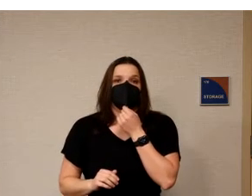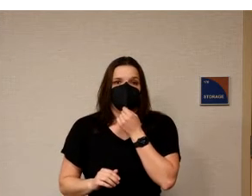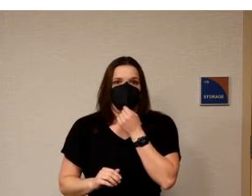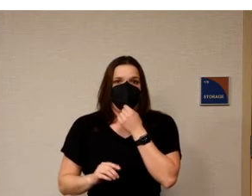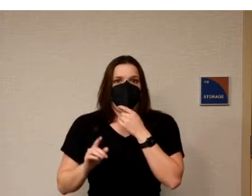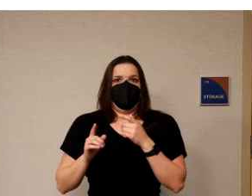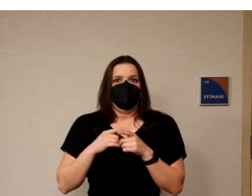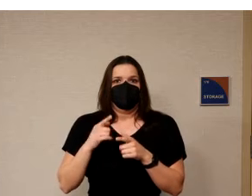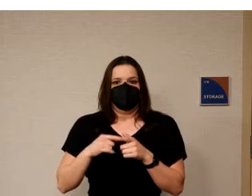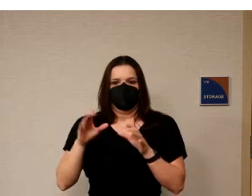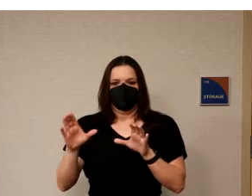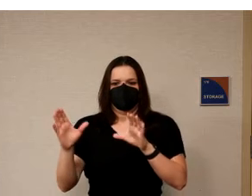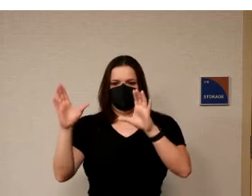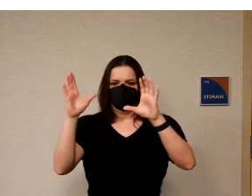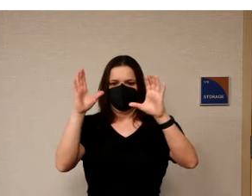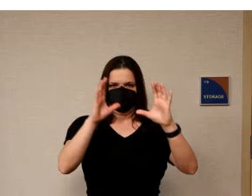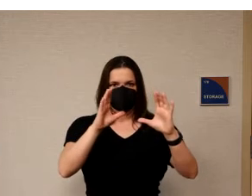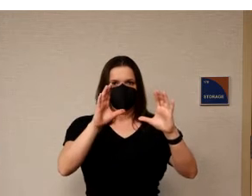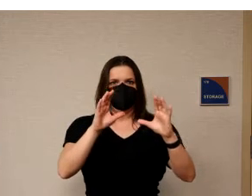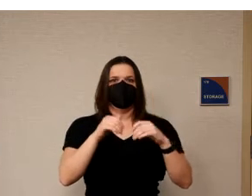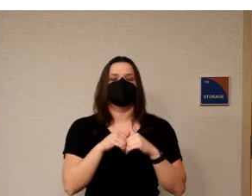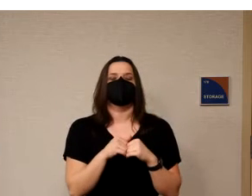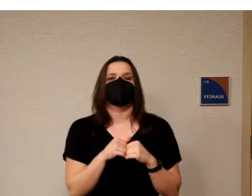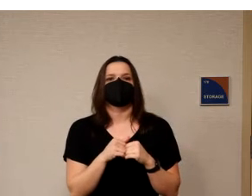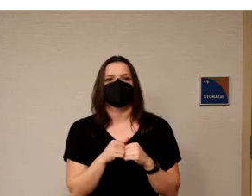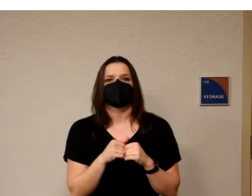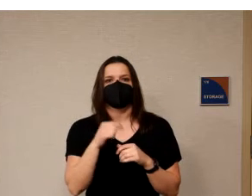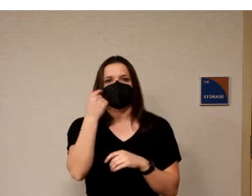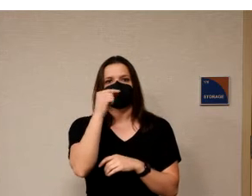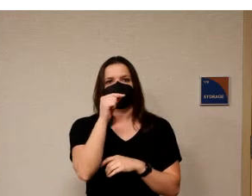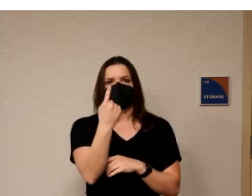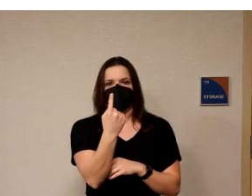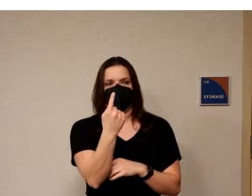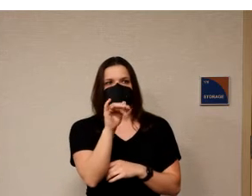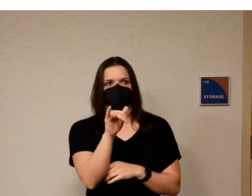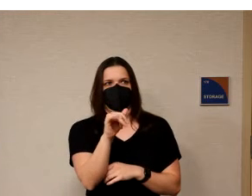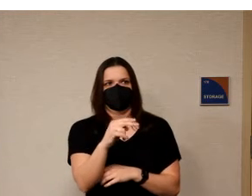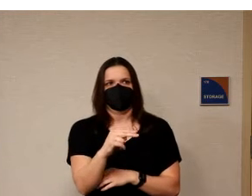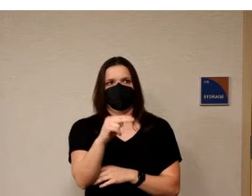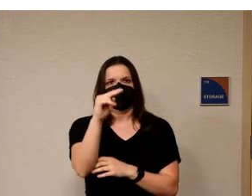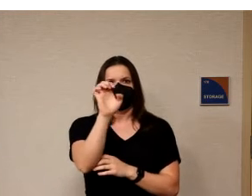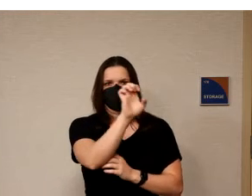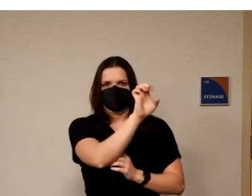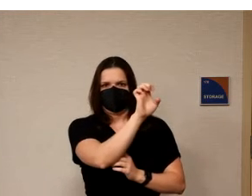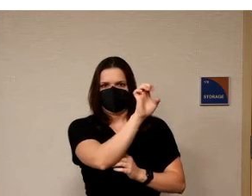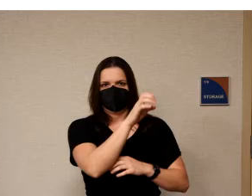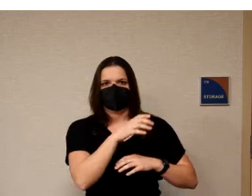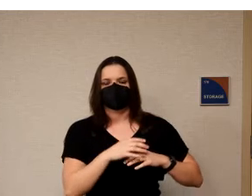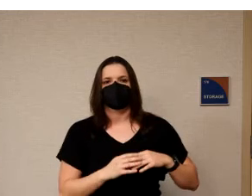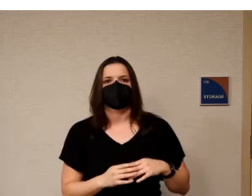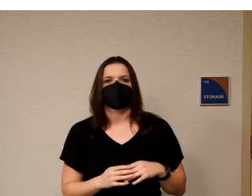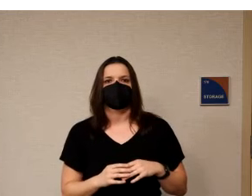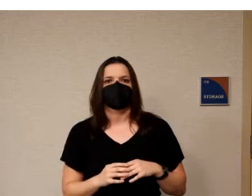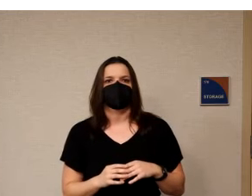And then we'll move over to the green one, the northeast